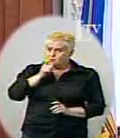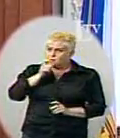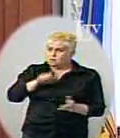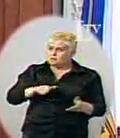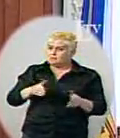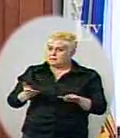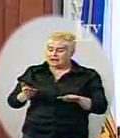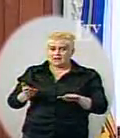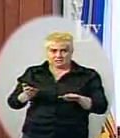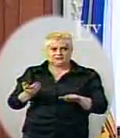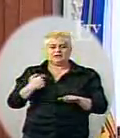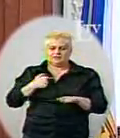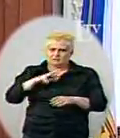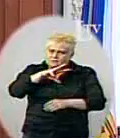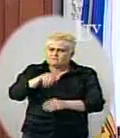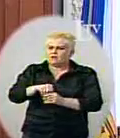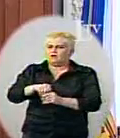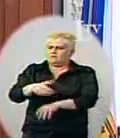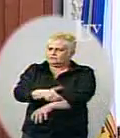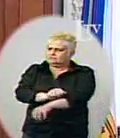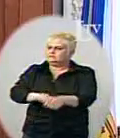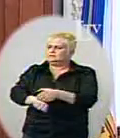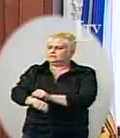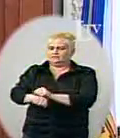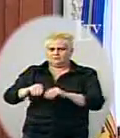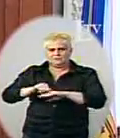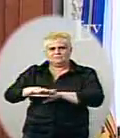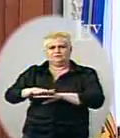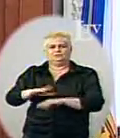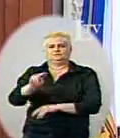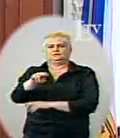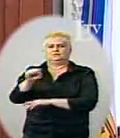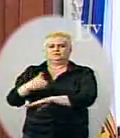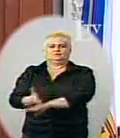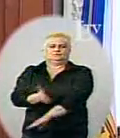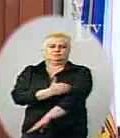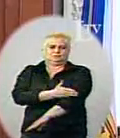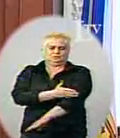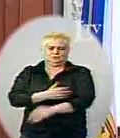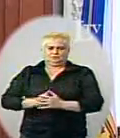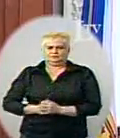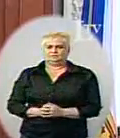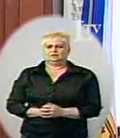themselves. We take time now to remember these Nova Scotians